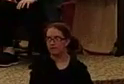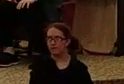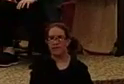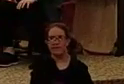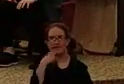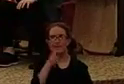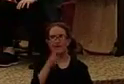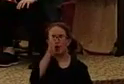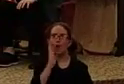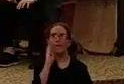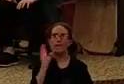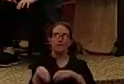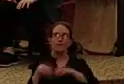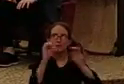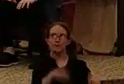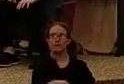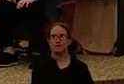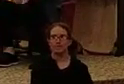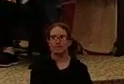I said, God will do it.